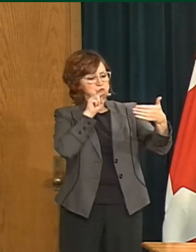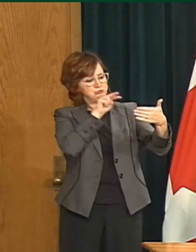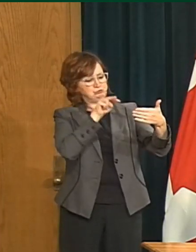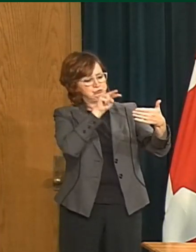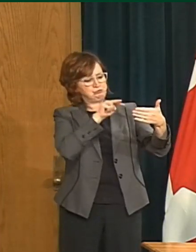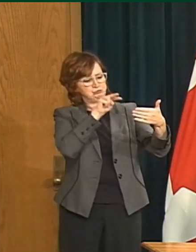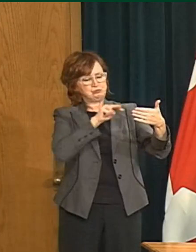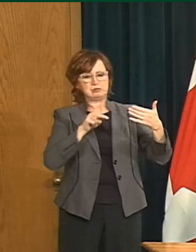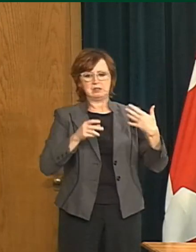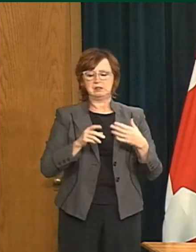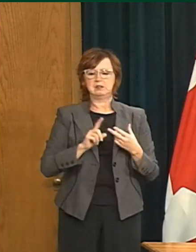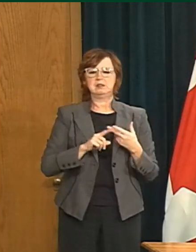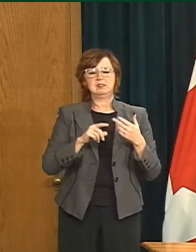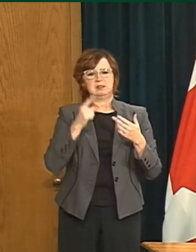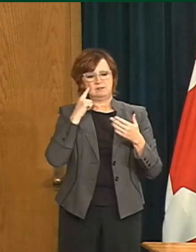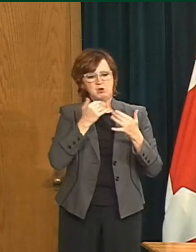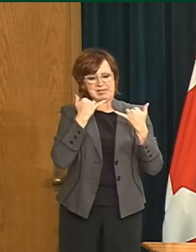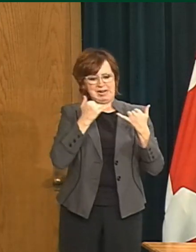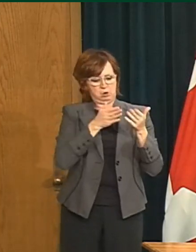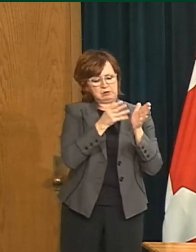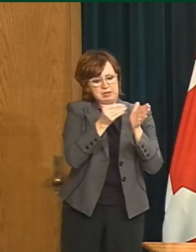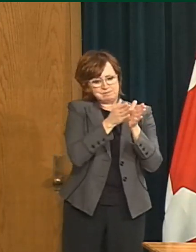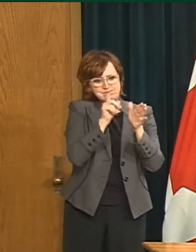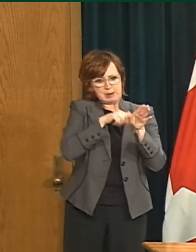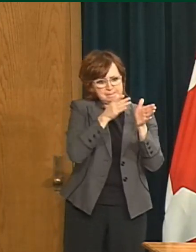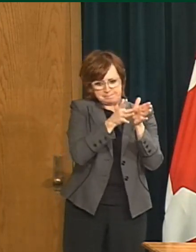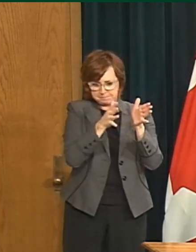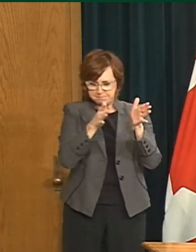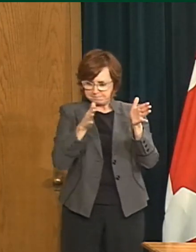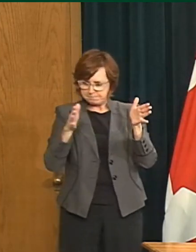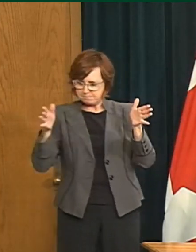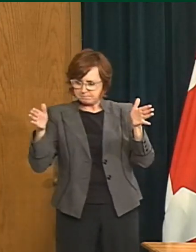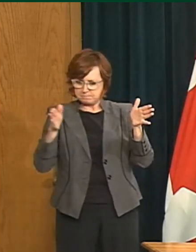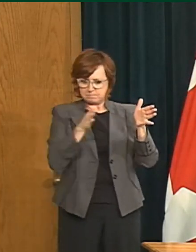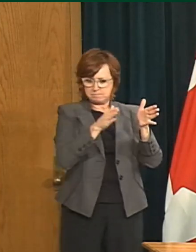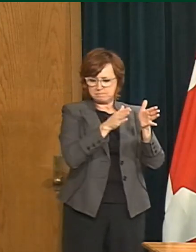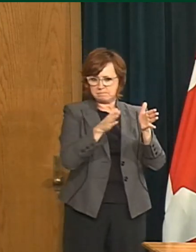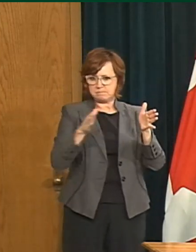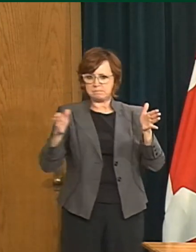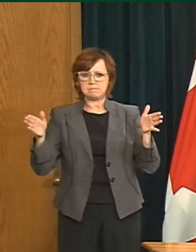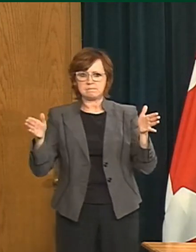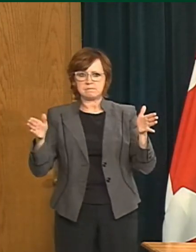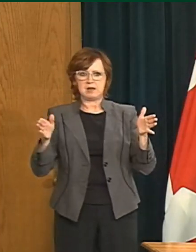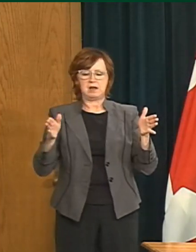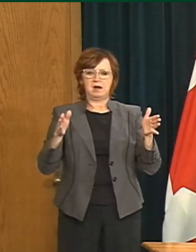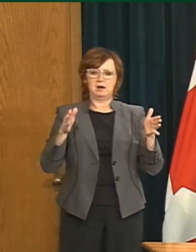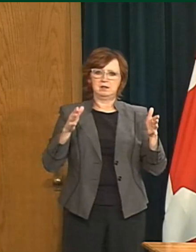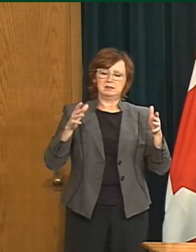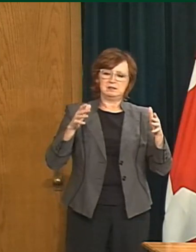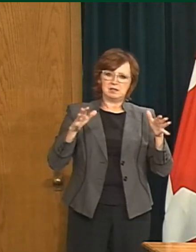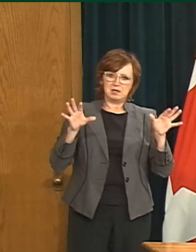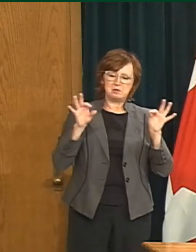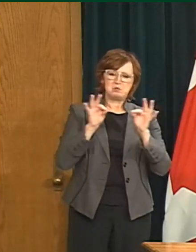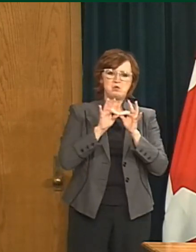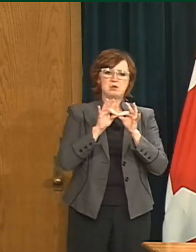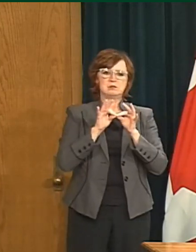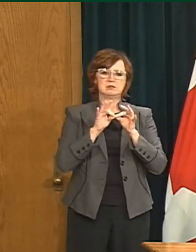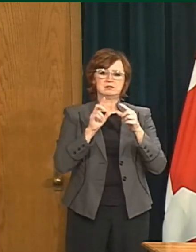And this really is important for all of us to pull together by staying apart, but socially connected during the